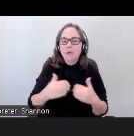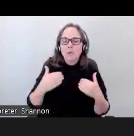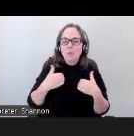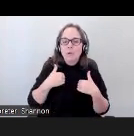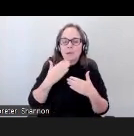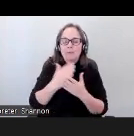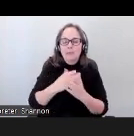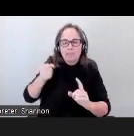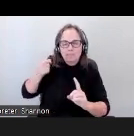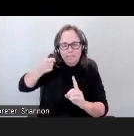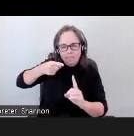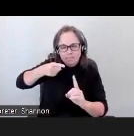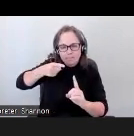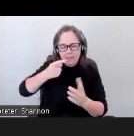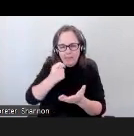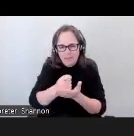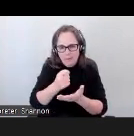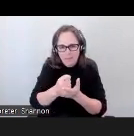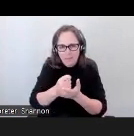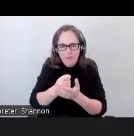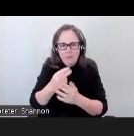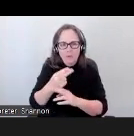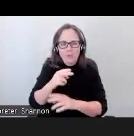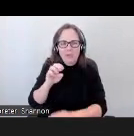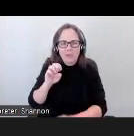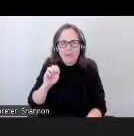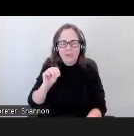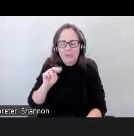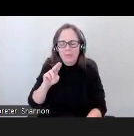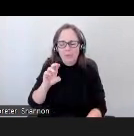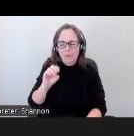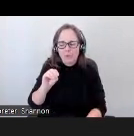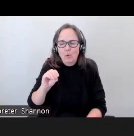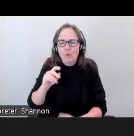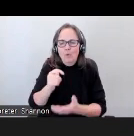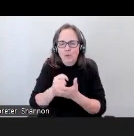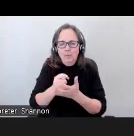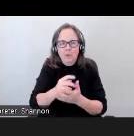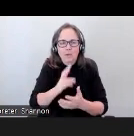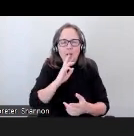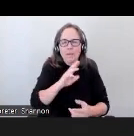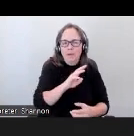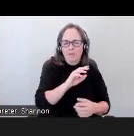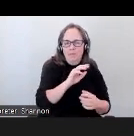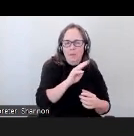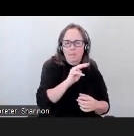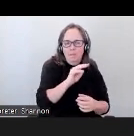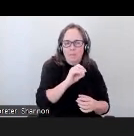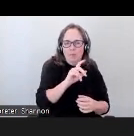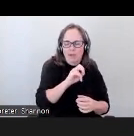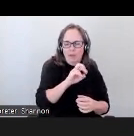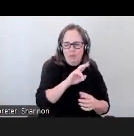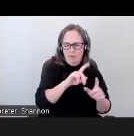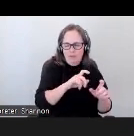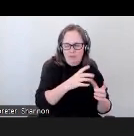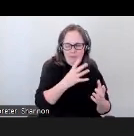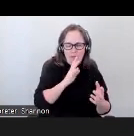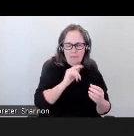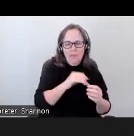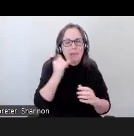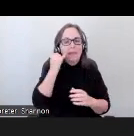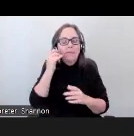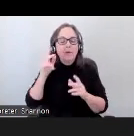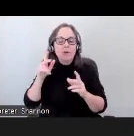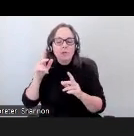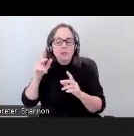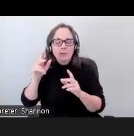targeted therapy with immunotherapy. So earlier I mentioned about molecular testing. So patients with specific